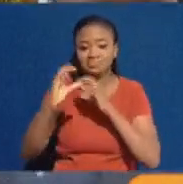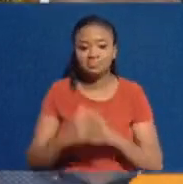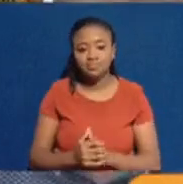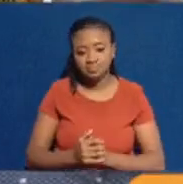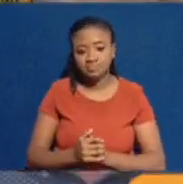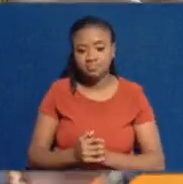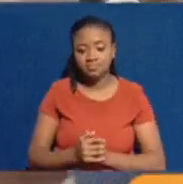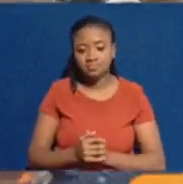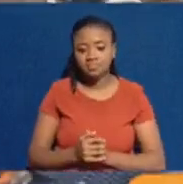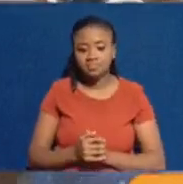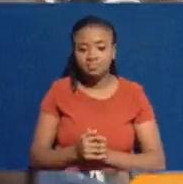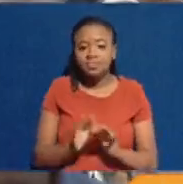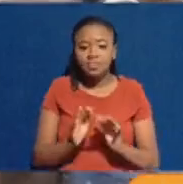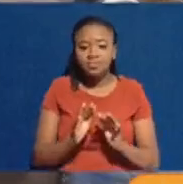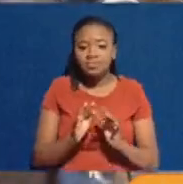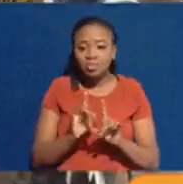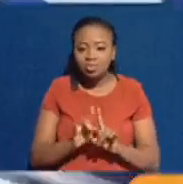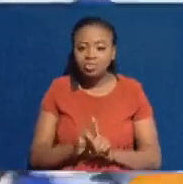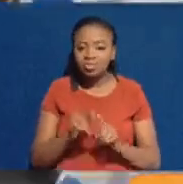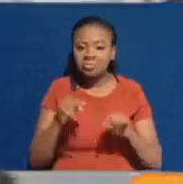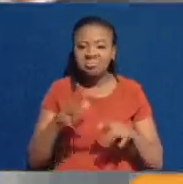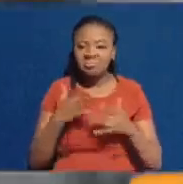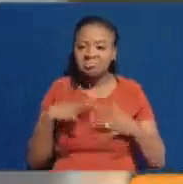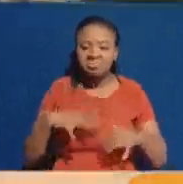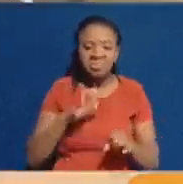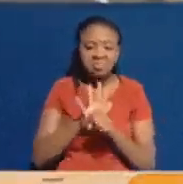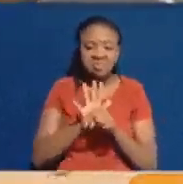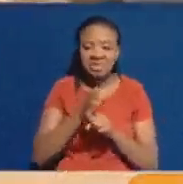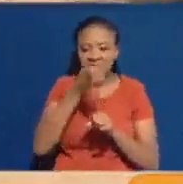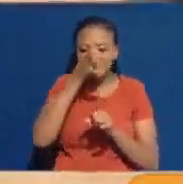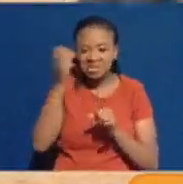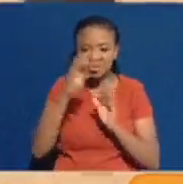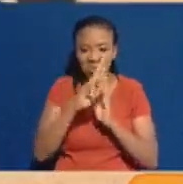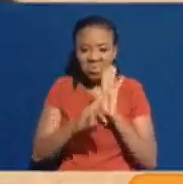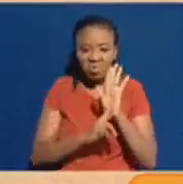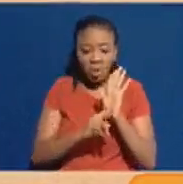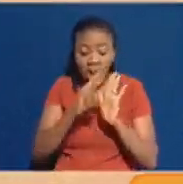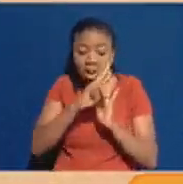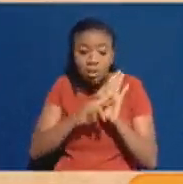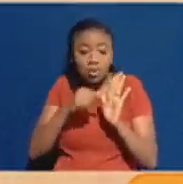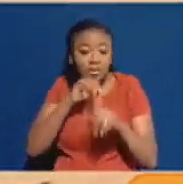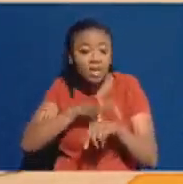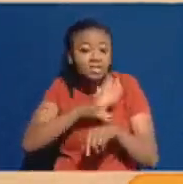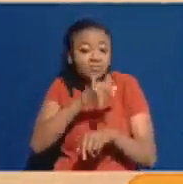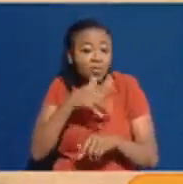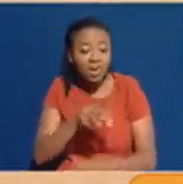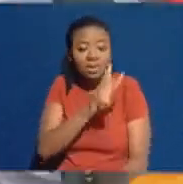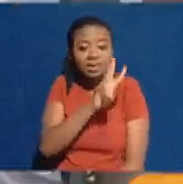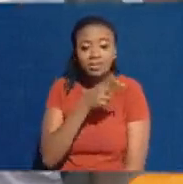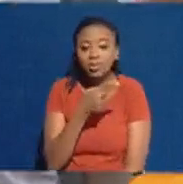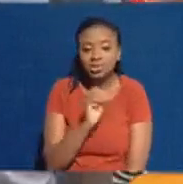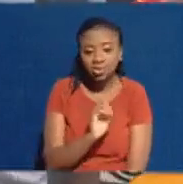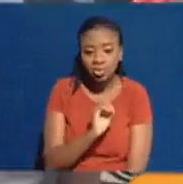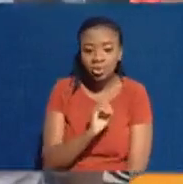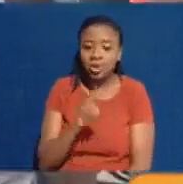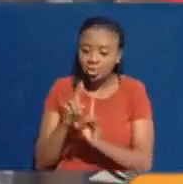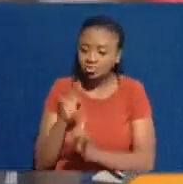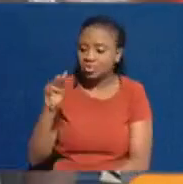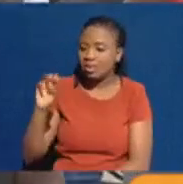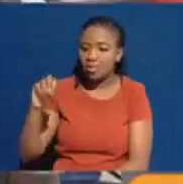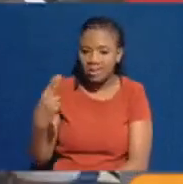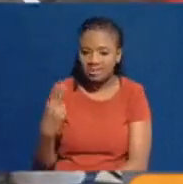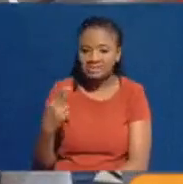The wave begins when the country seems to have ignored the measures prescribed by the World Health Organization and the Ministry of Health to protect against